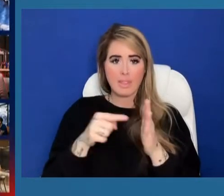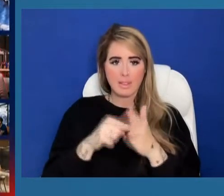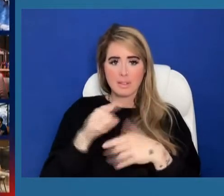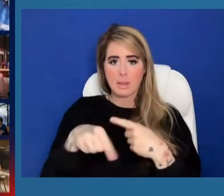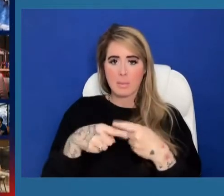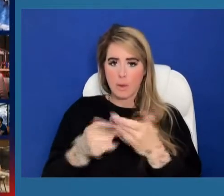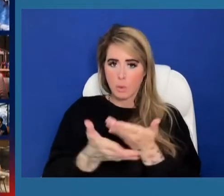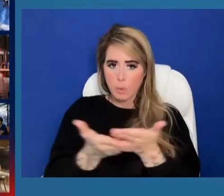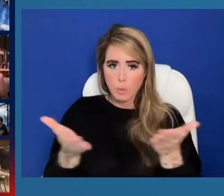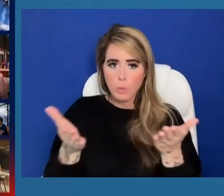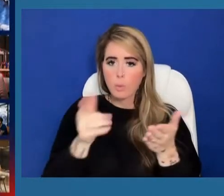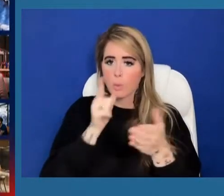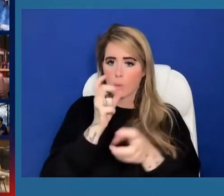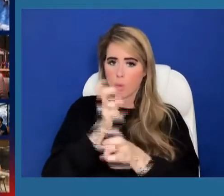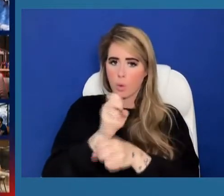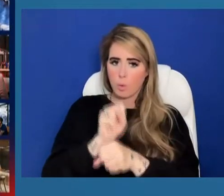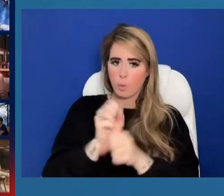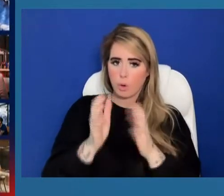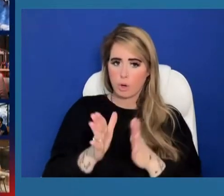workers, men and women,